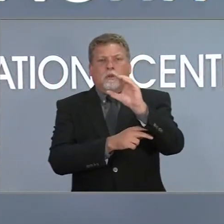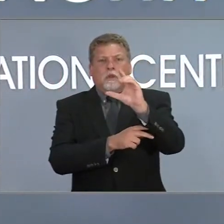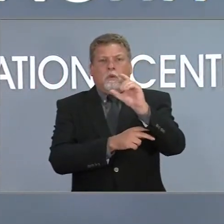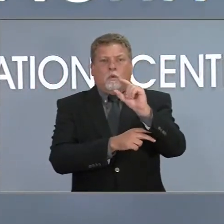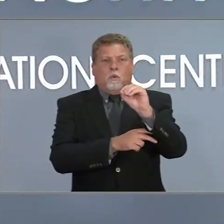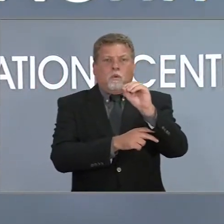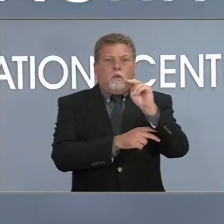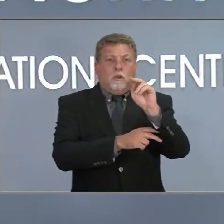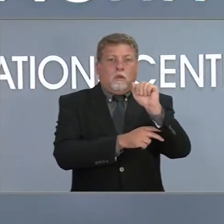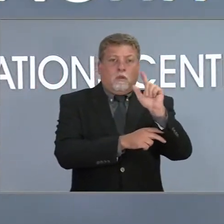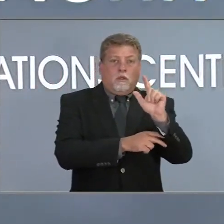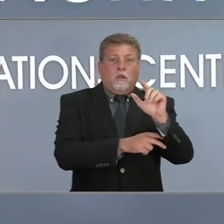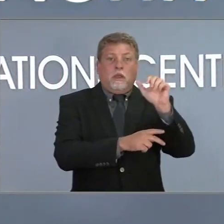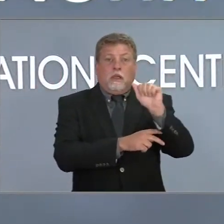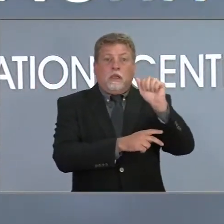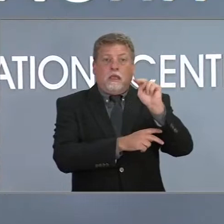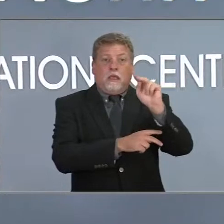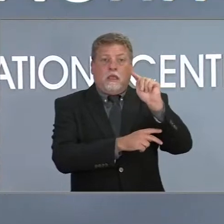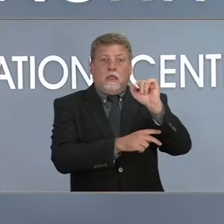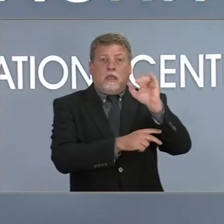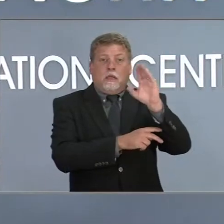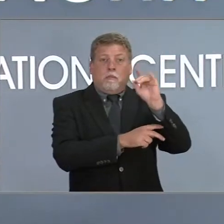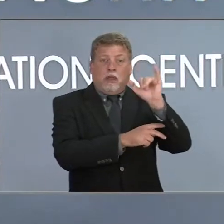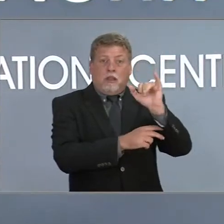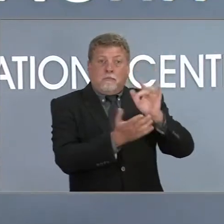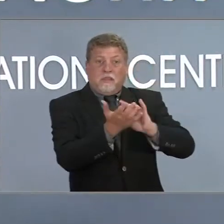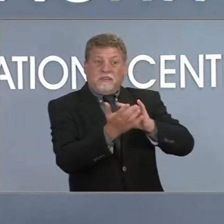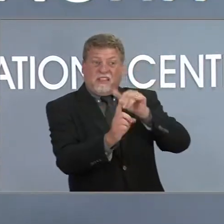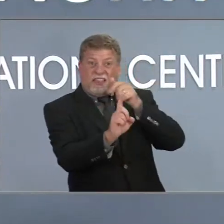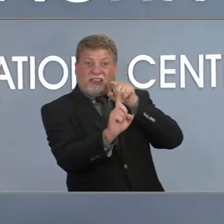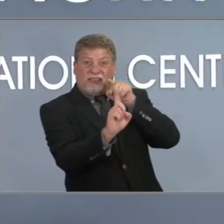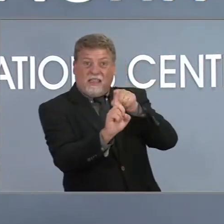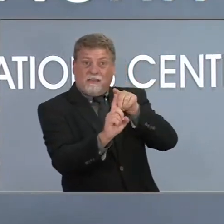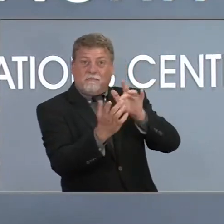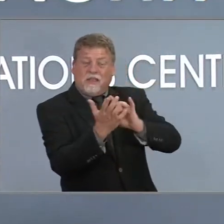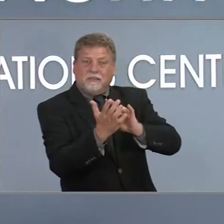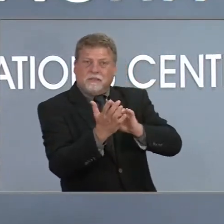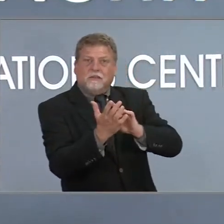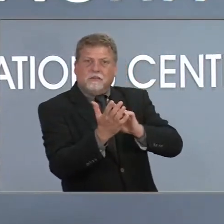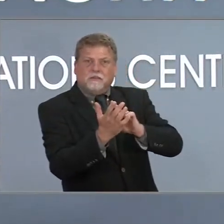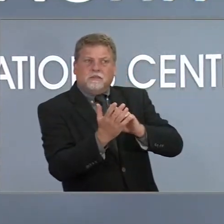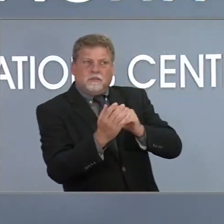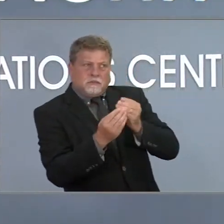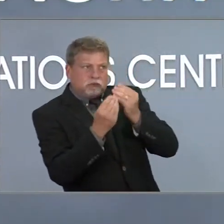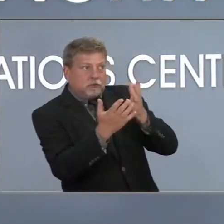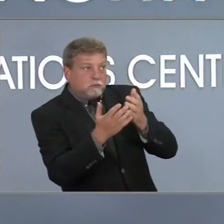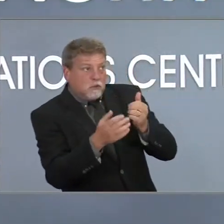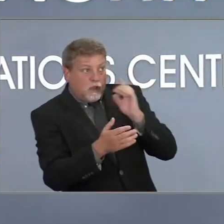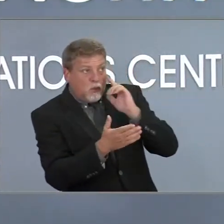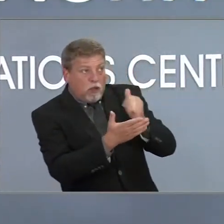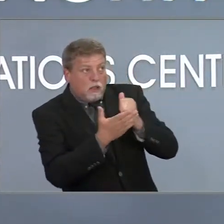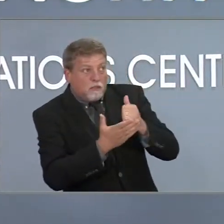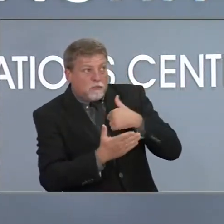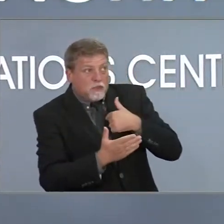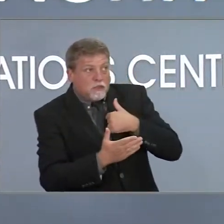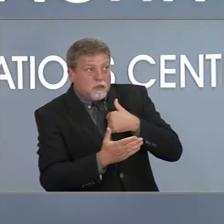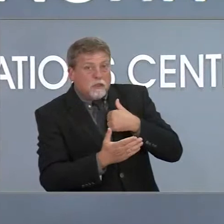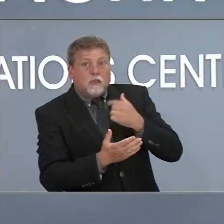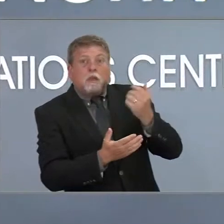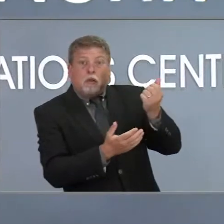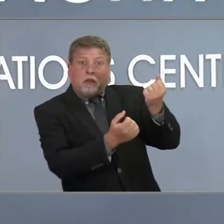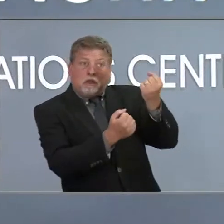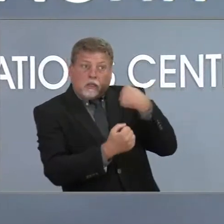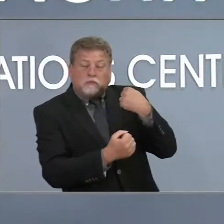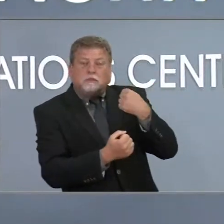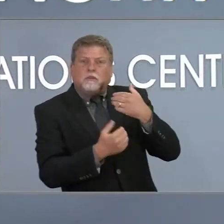COVID. This shows how important it is to get a COVID test, because this treatment has to be administered within